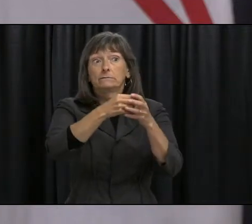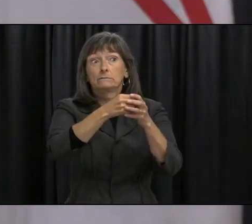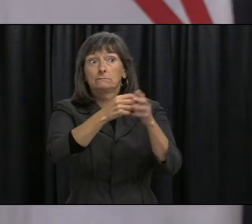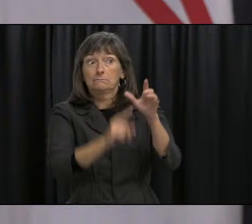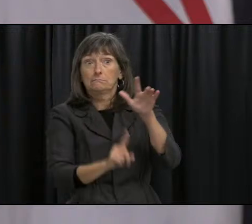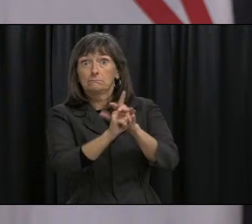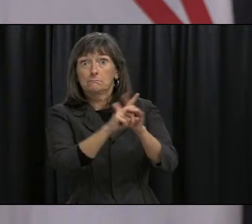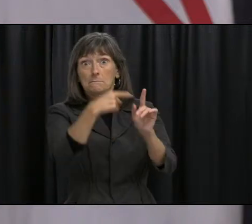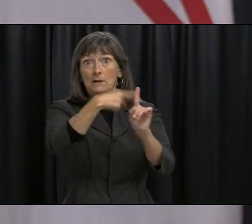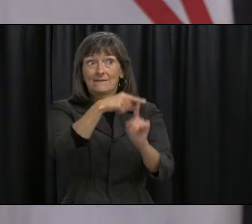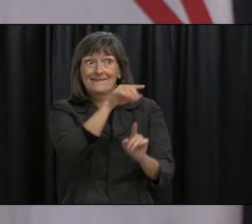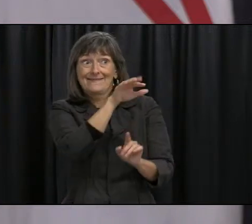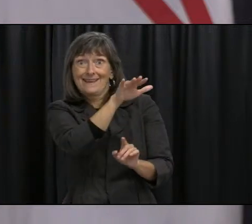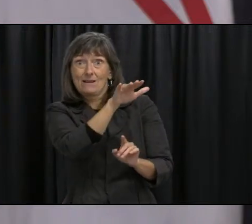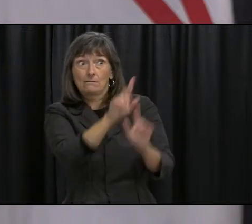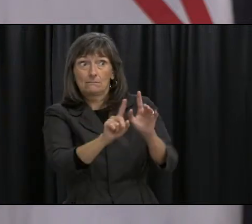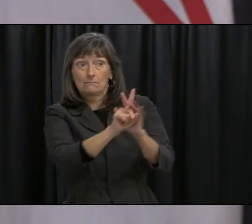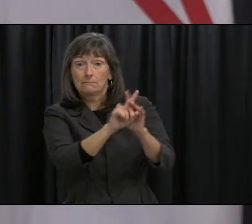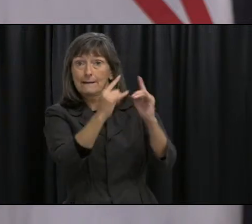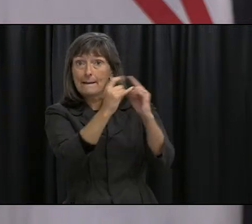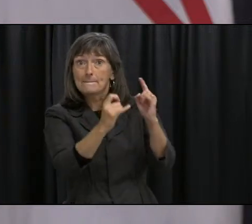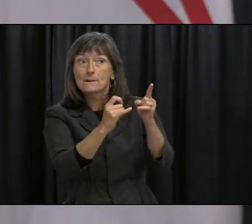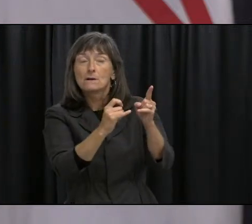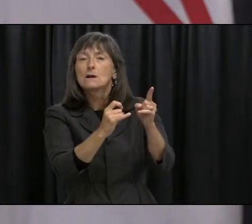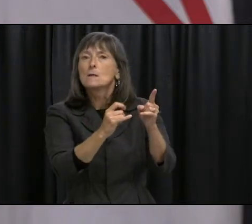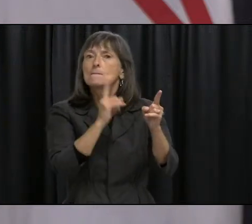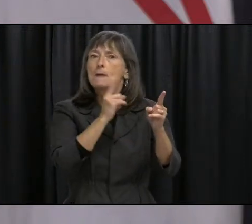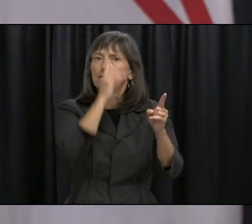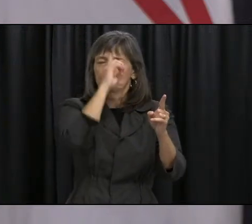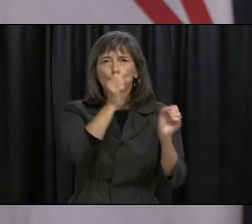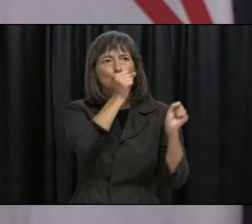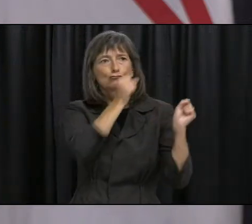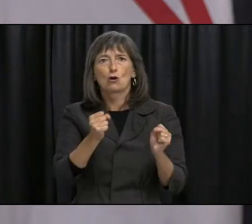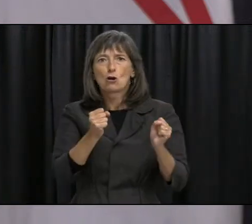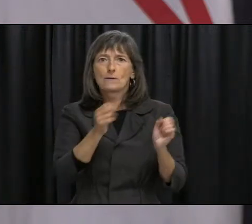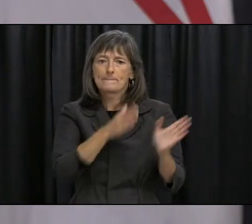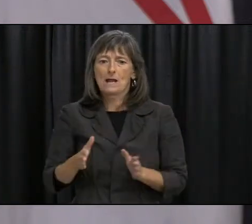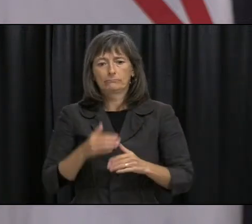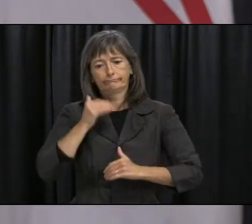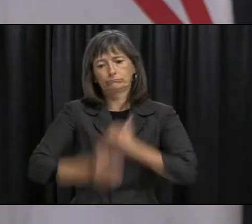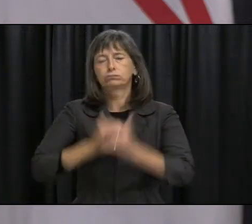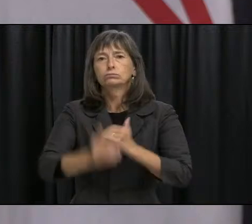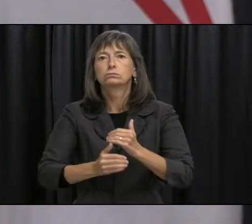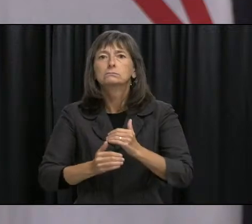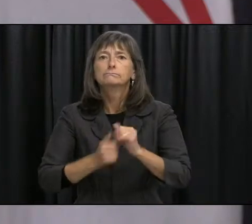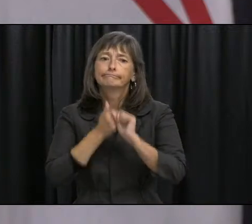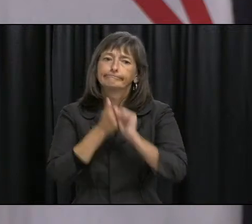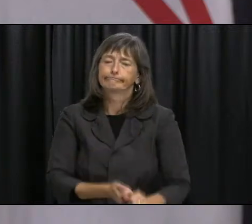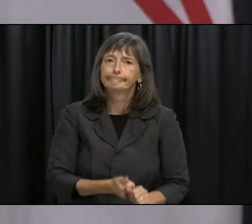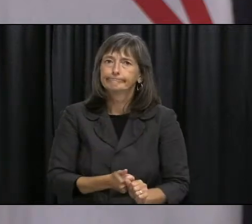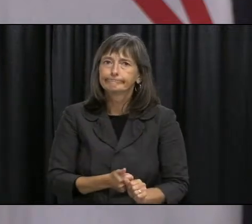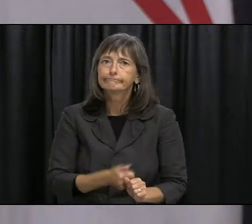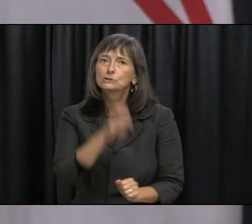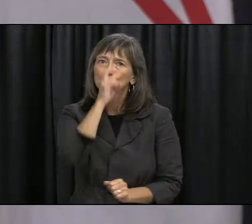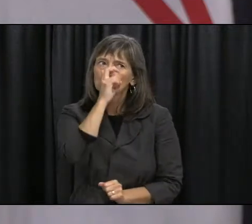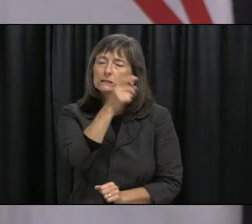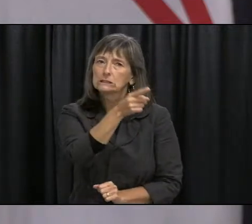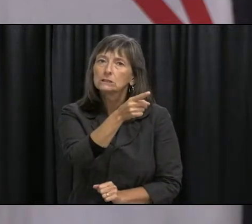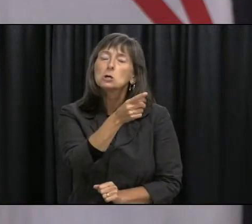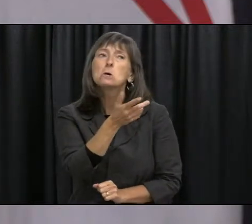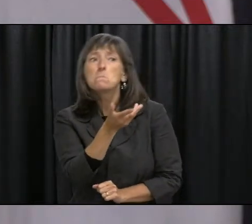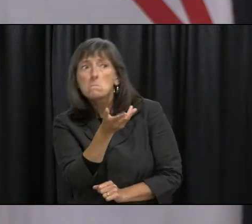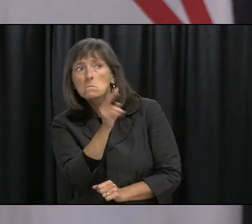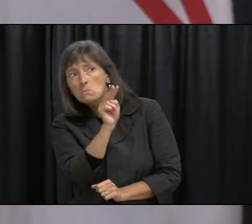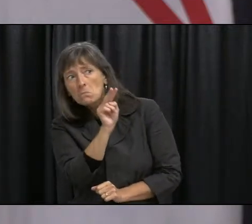worker presents with symptoms consistent with COVID-19 as well. And, and certainly there has